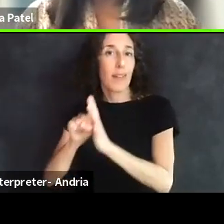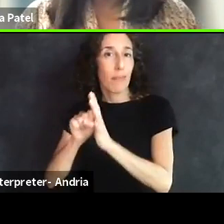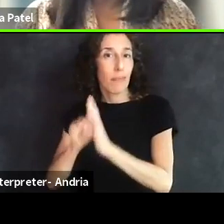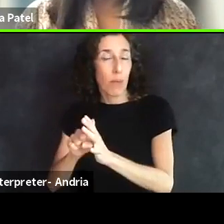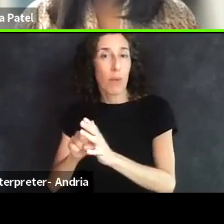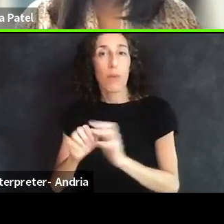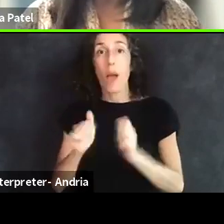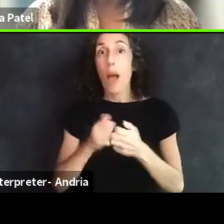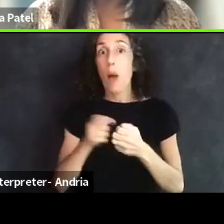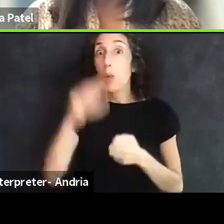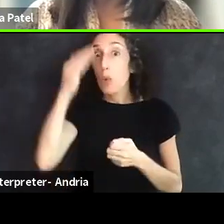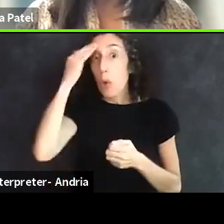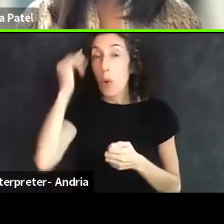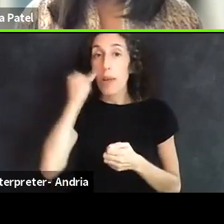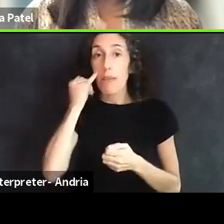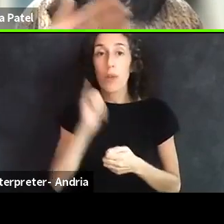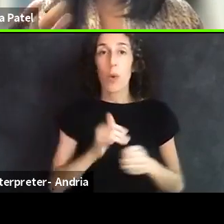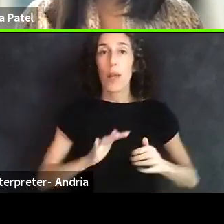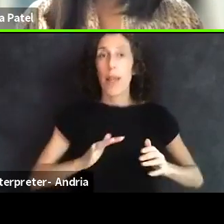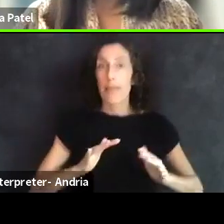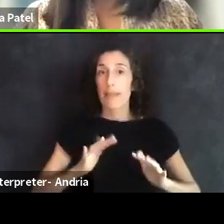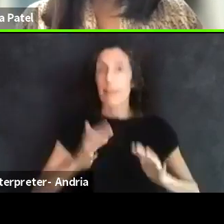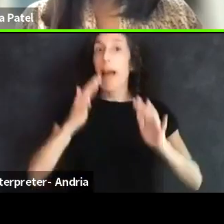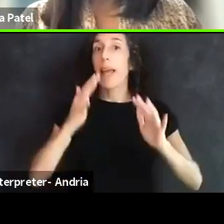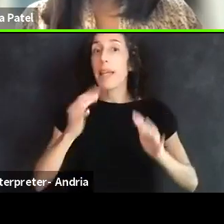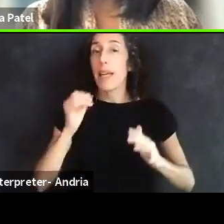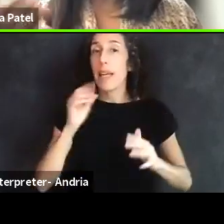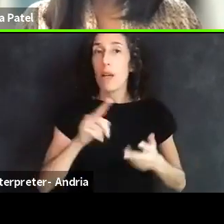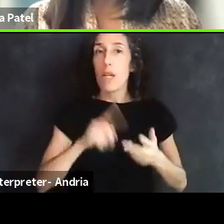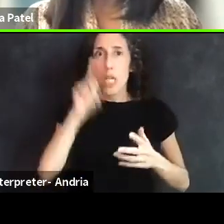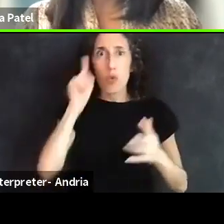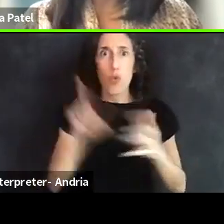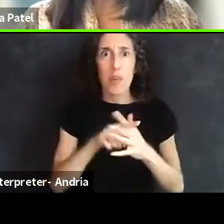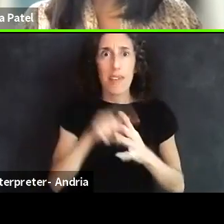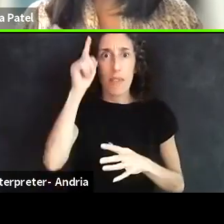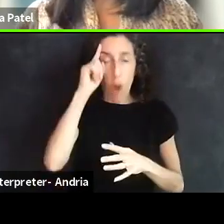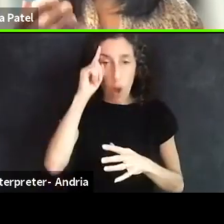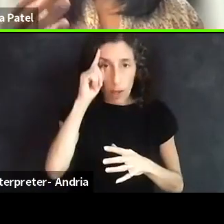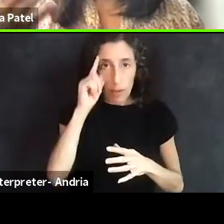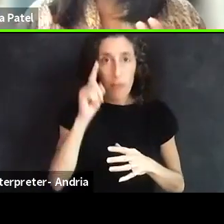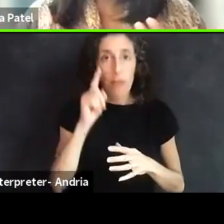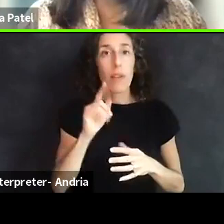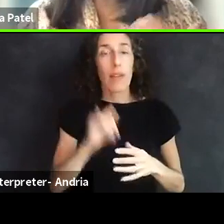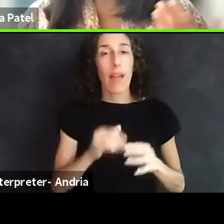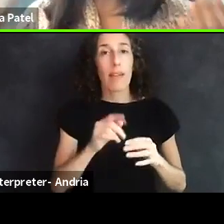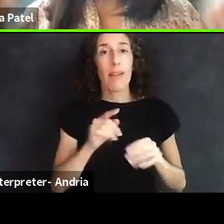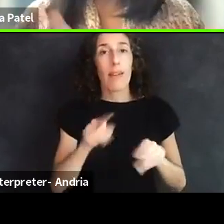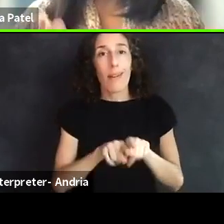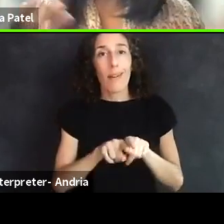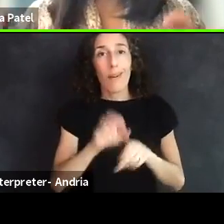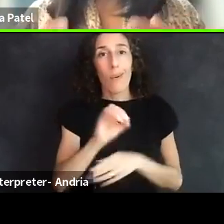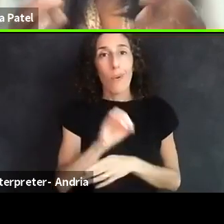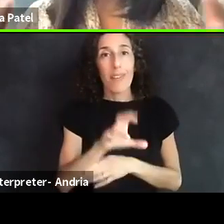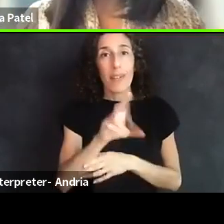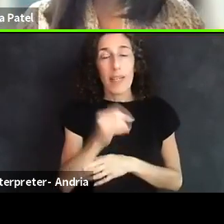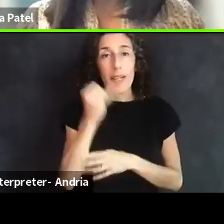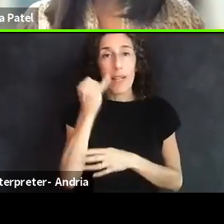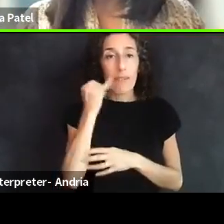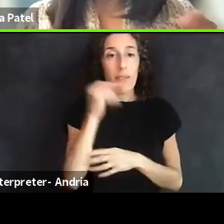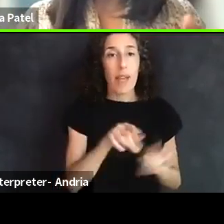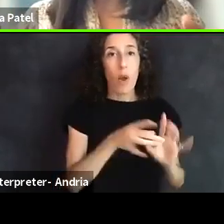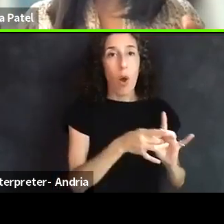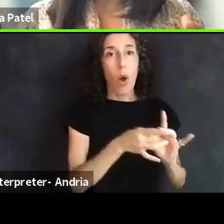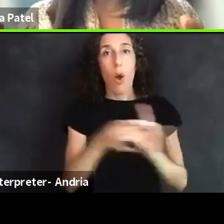to the anxiety that you're having? And if they start talking about compulsions, either mental or physically